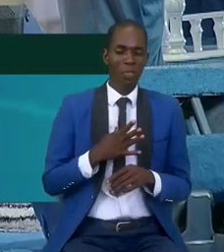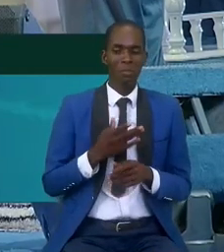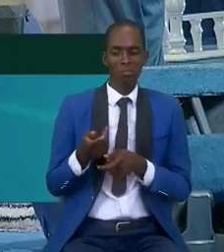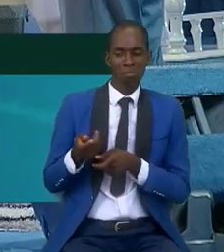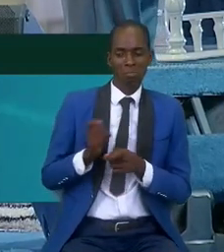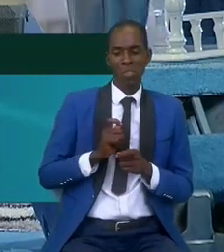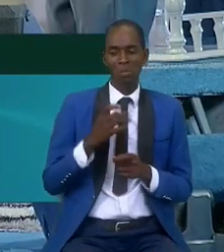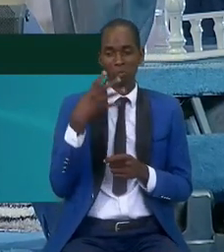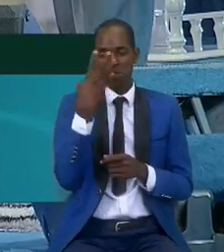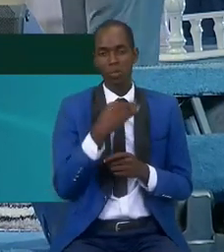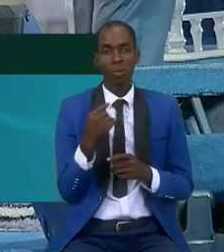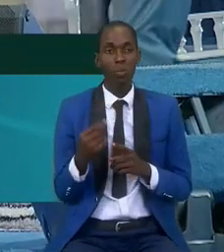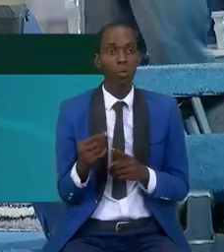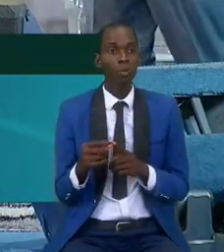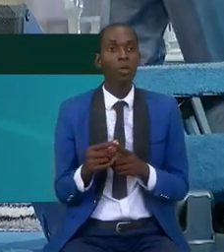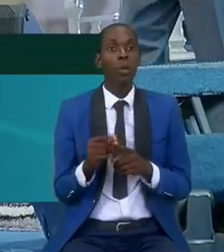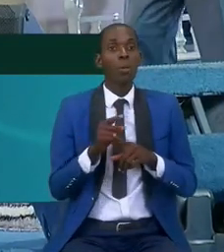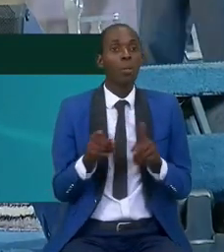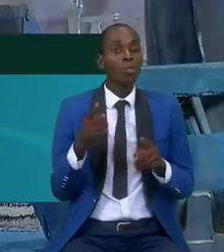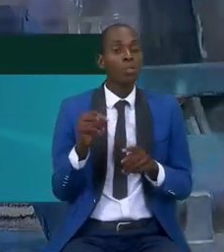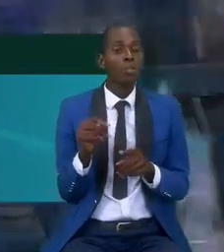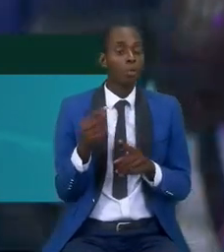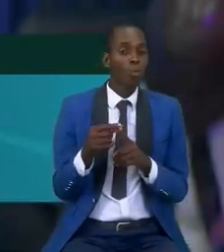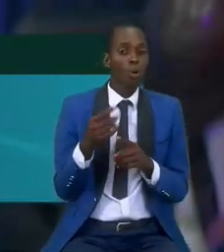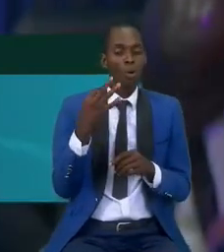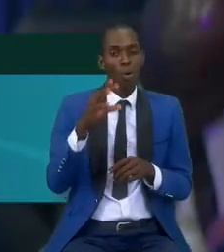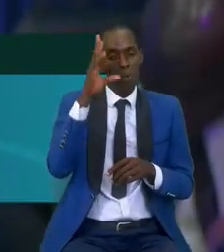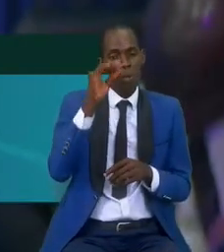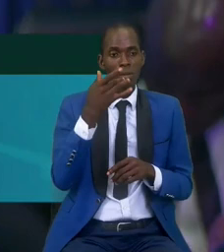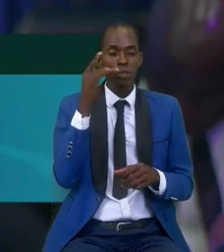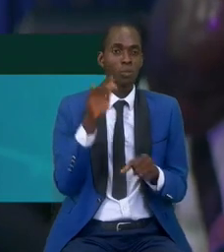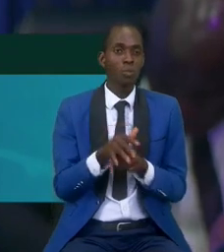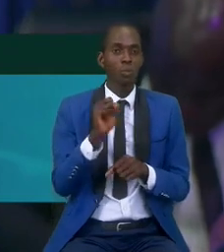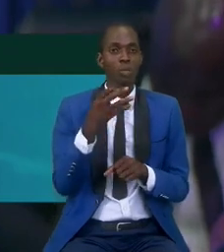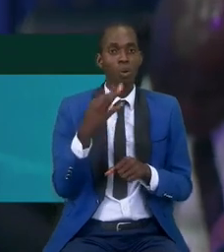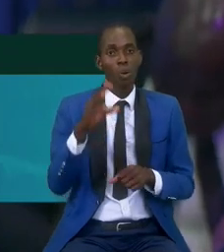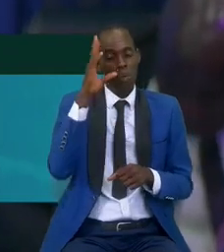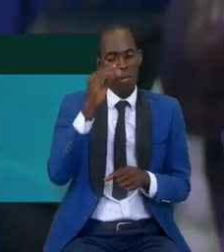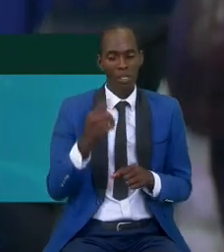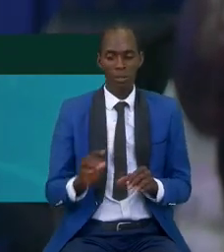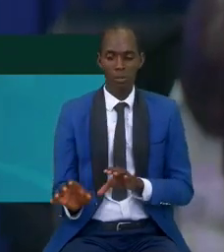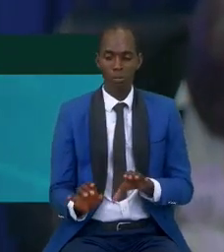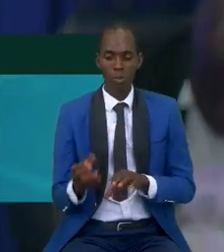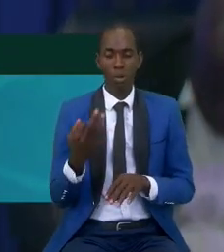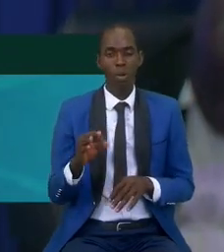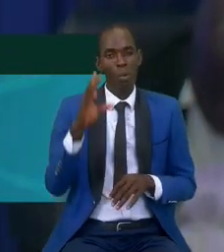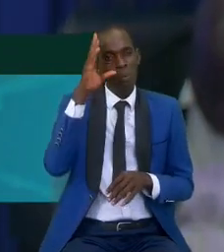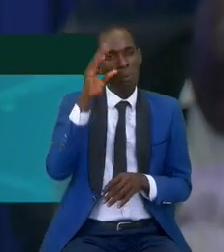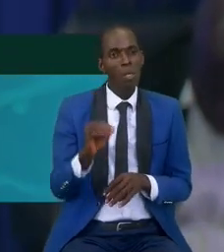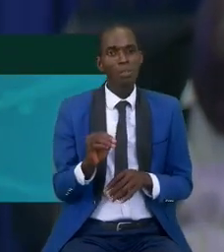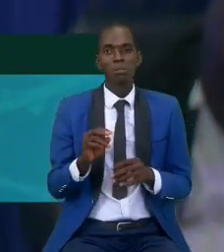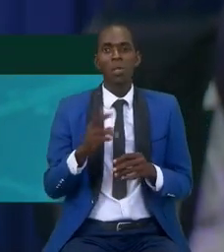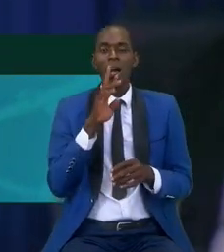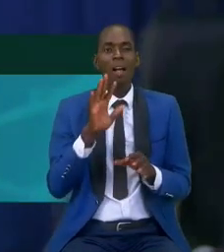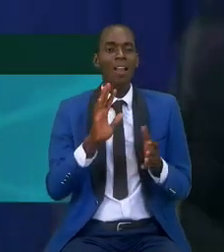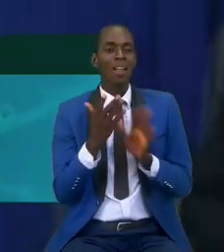promise of men and the activities of Men Let the grasp that with us and they're like the flower the face